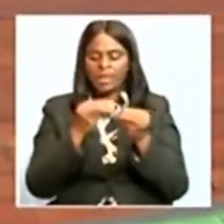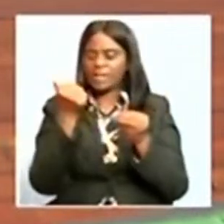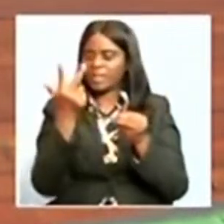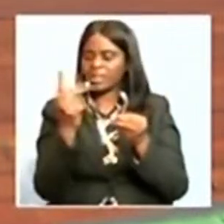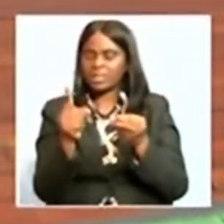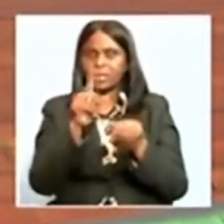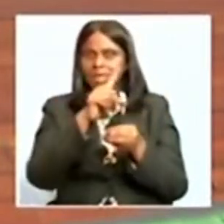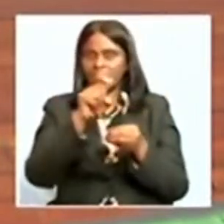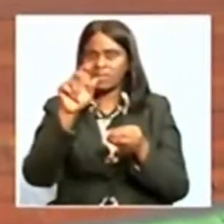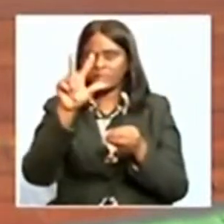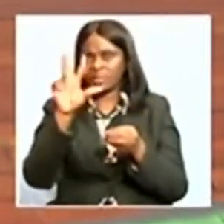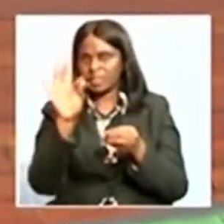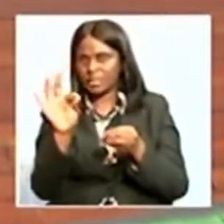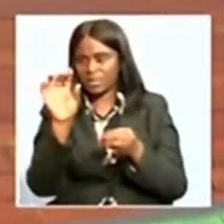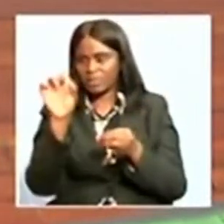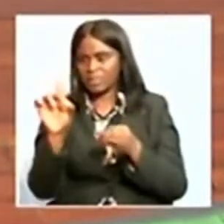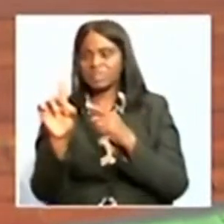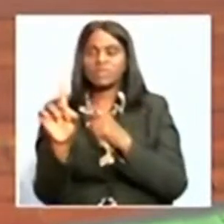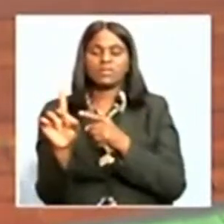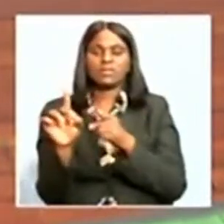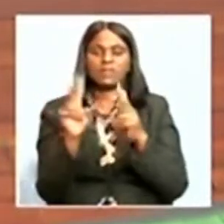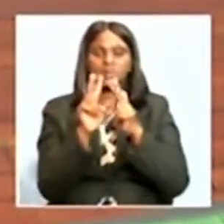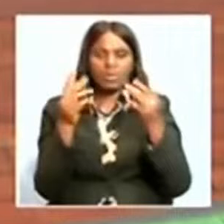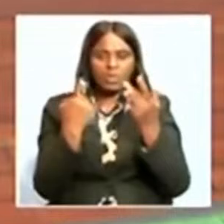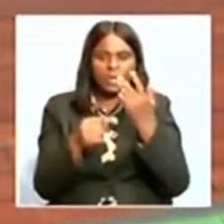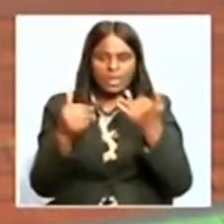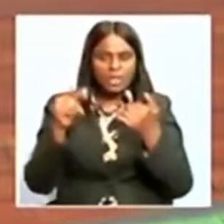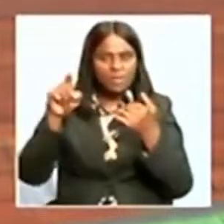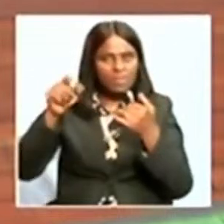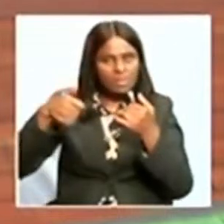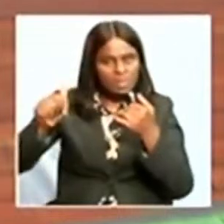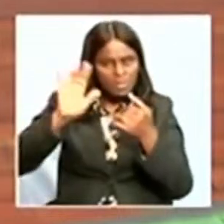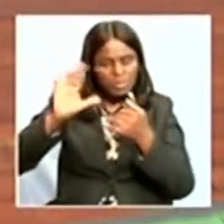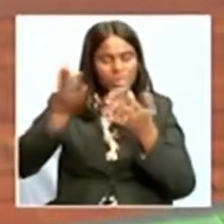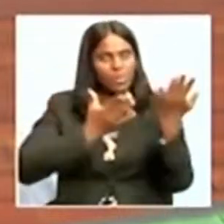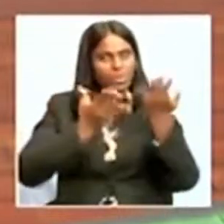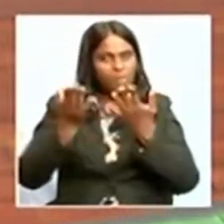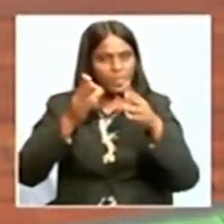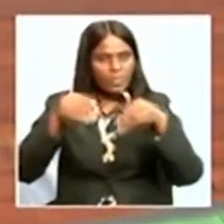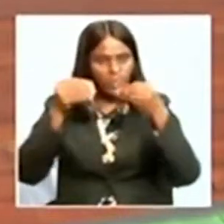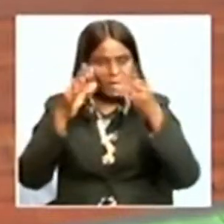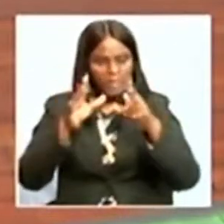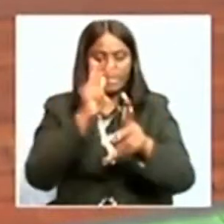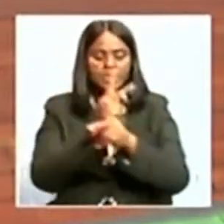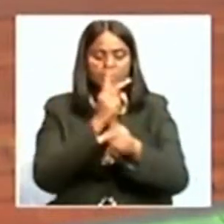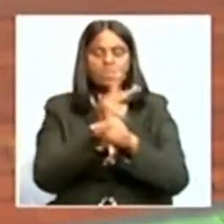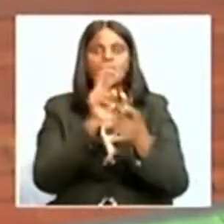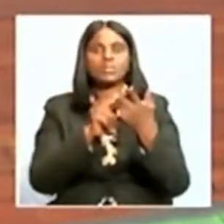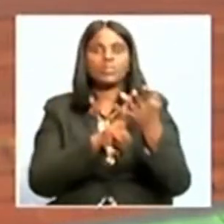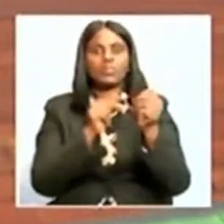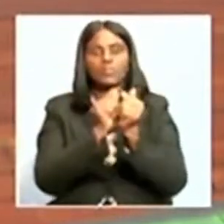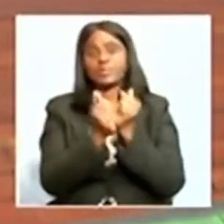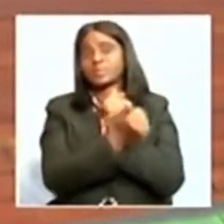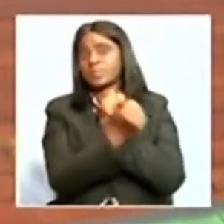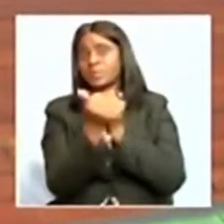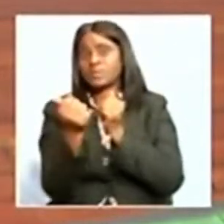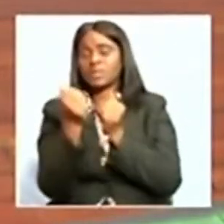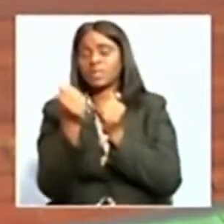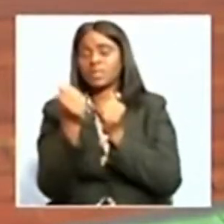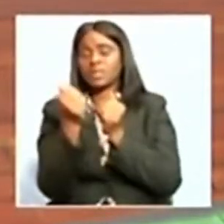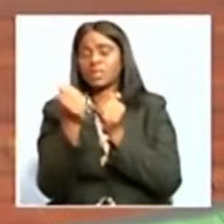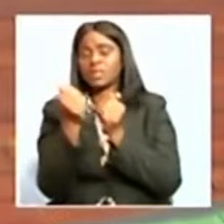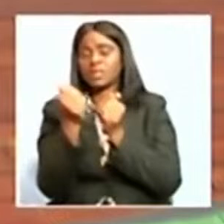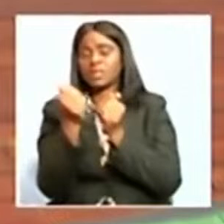Section 139D so as to require a service provider to maintain a record of, among others, airtime